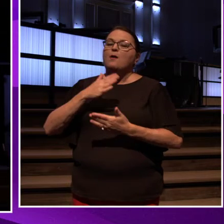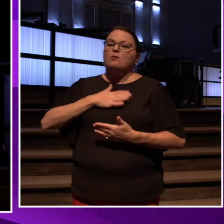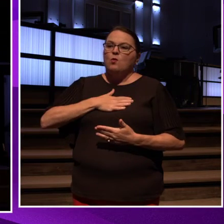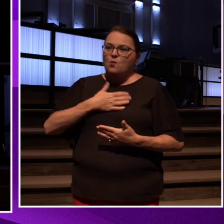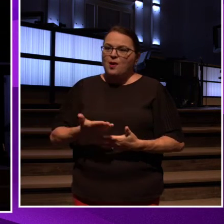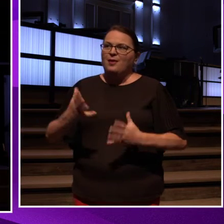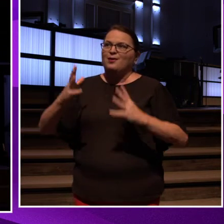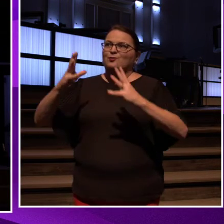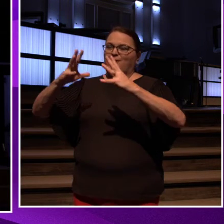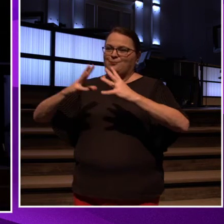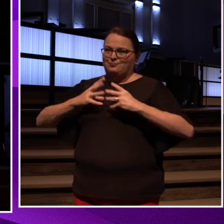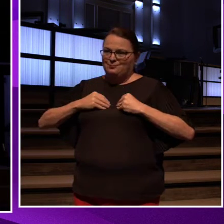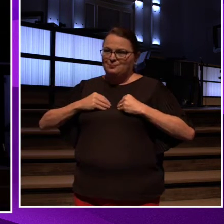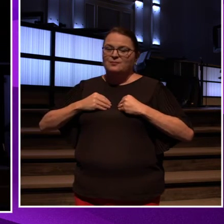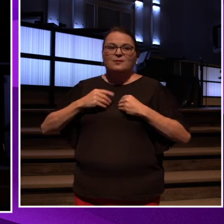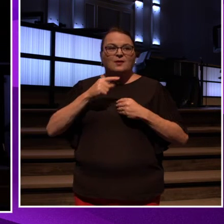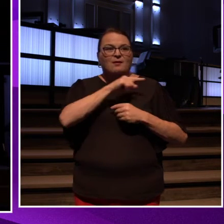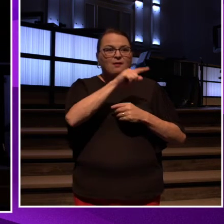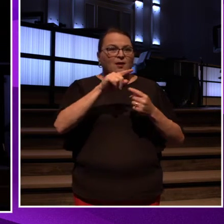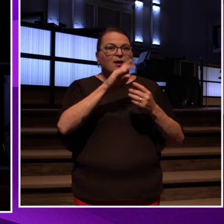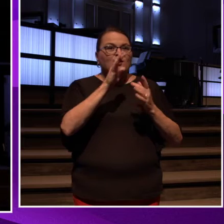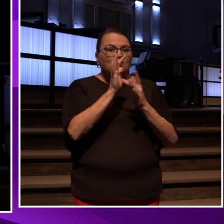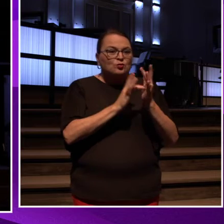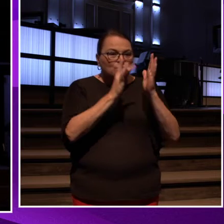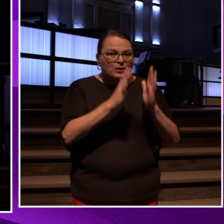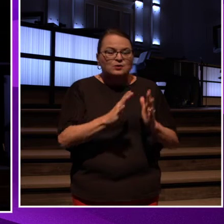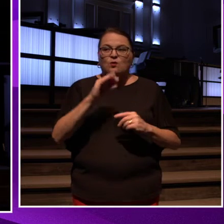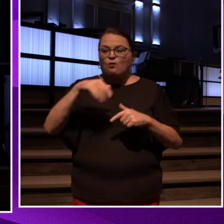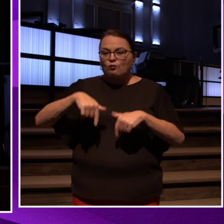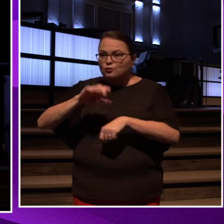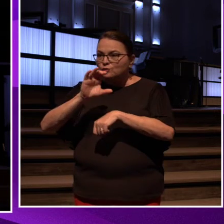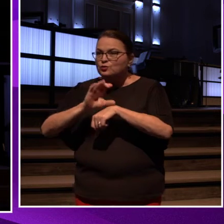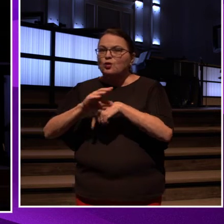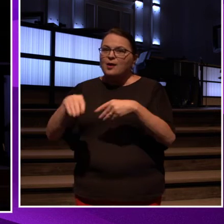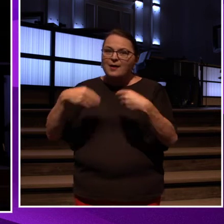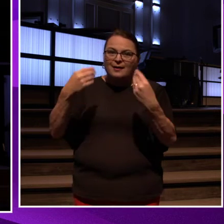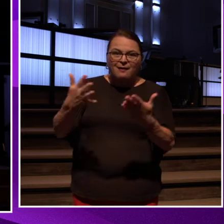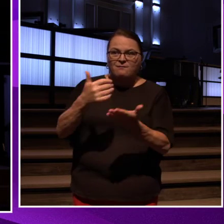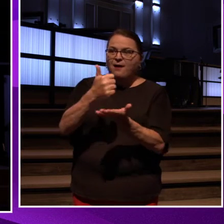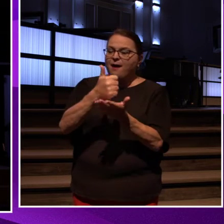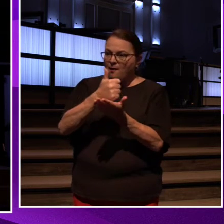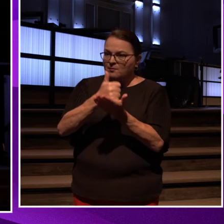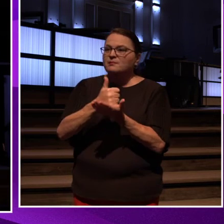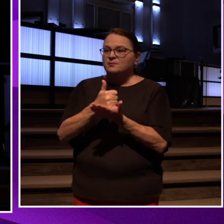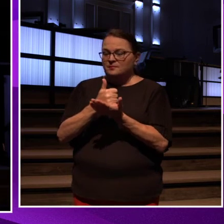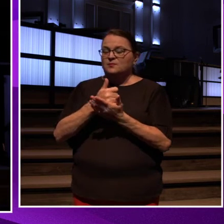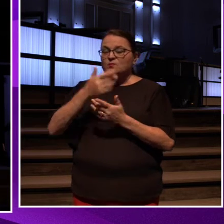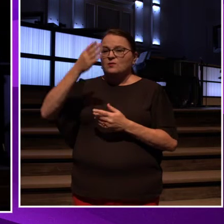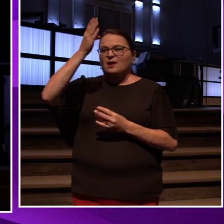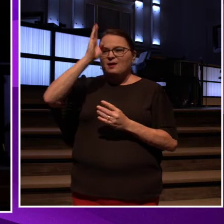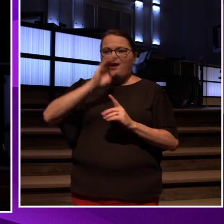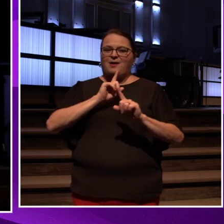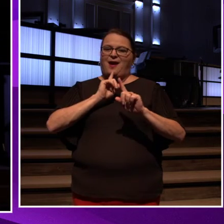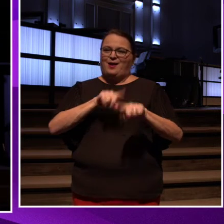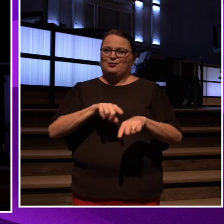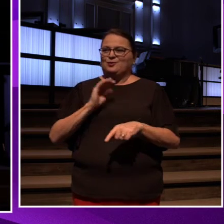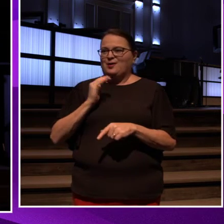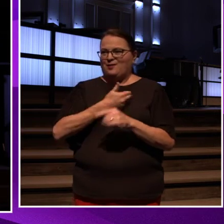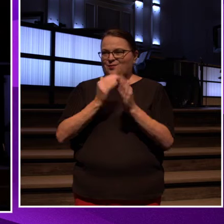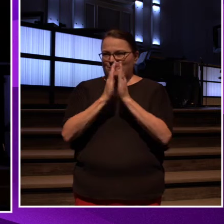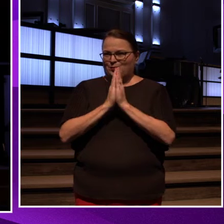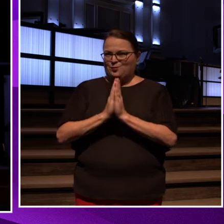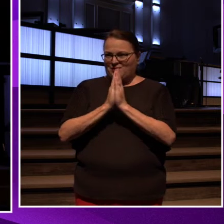church or some caring Christian friend around you would also be able to give you. God responds to the prayers of